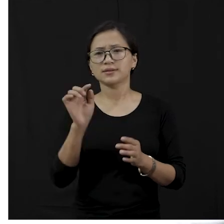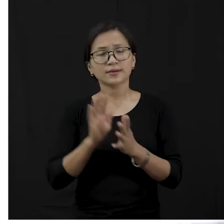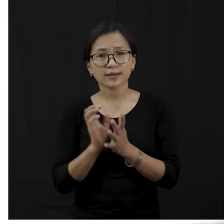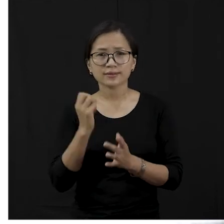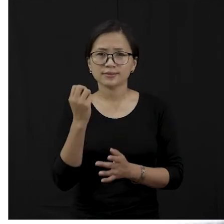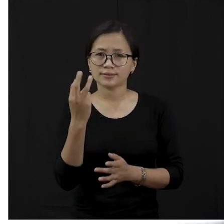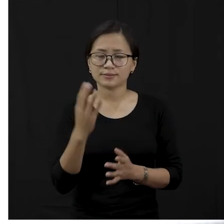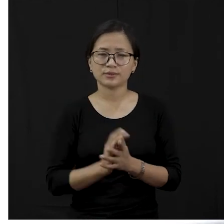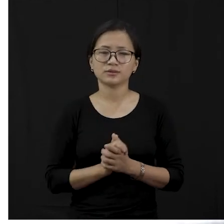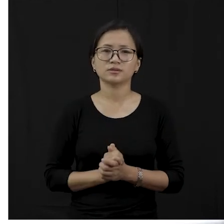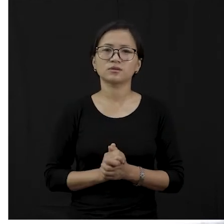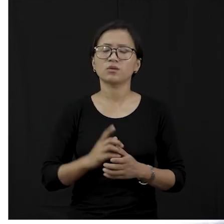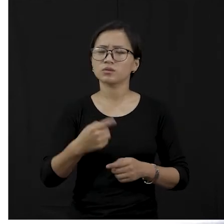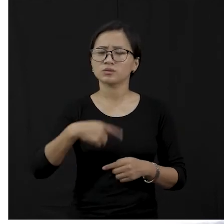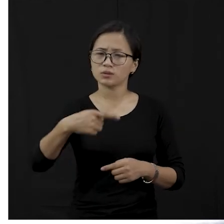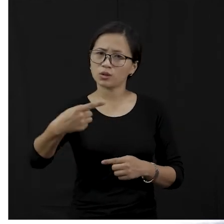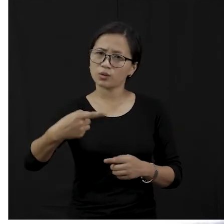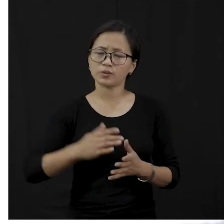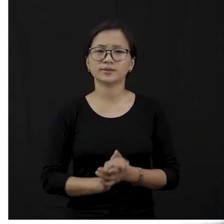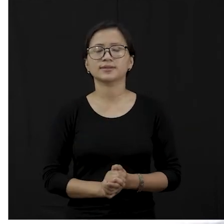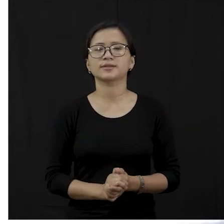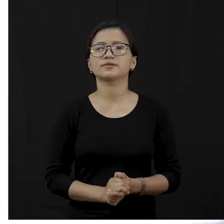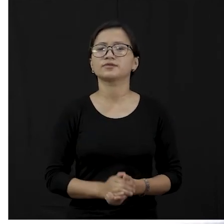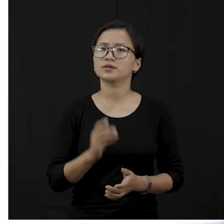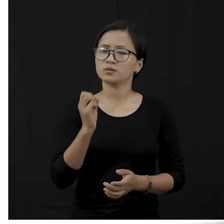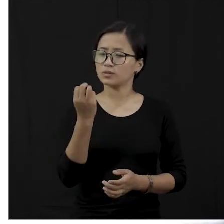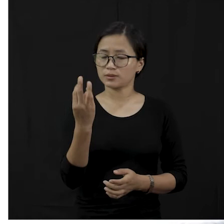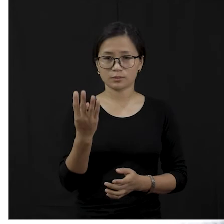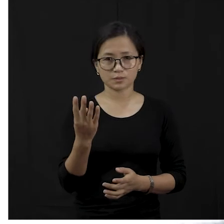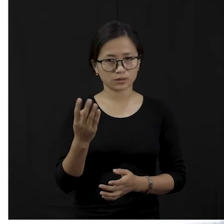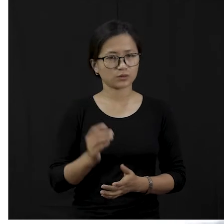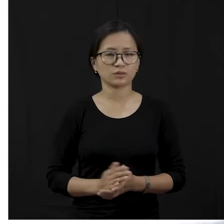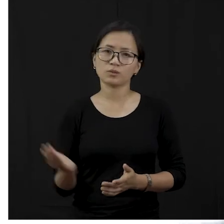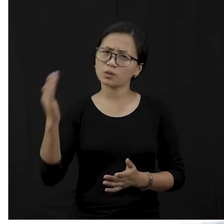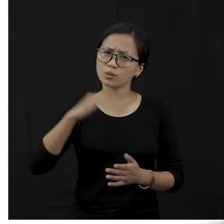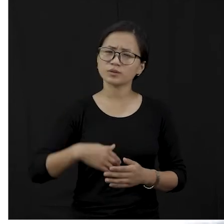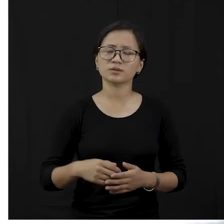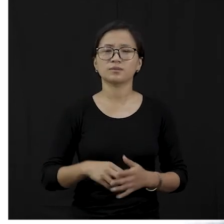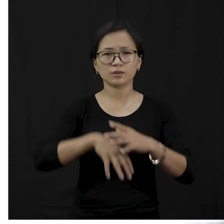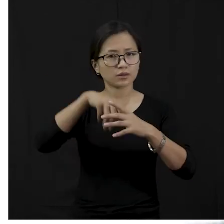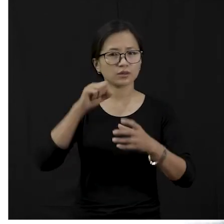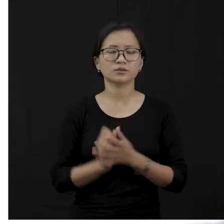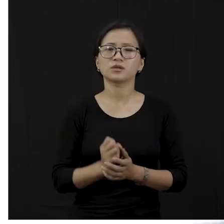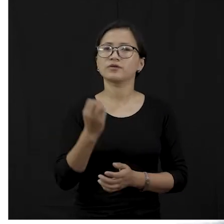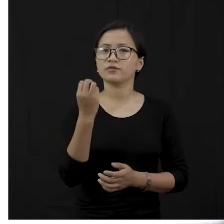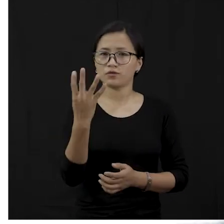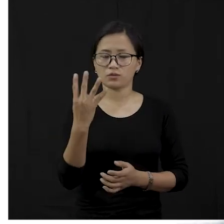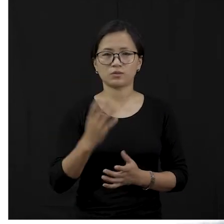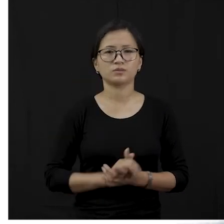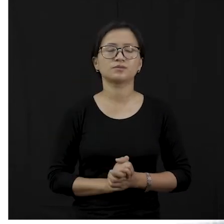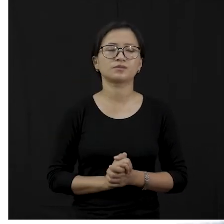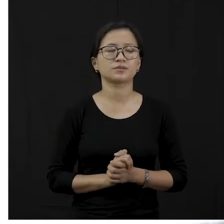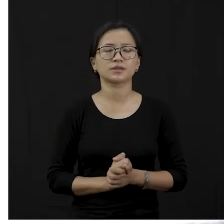0, the answer is always the number itself. That is 4 plus 0 is equal to